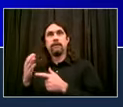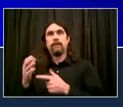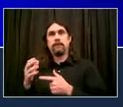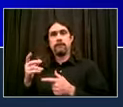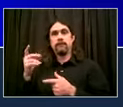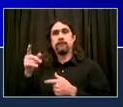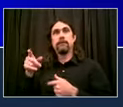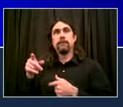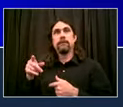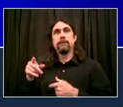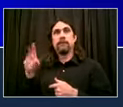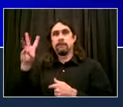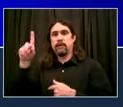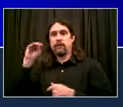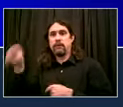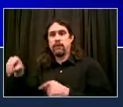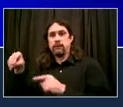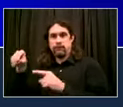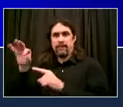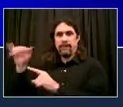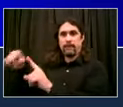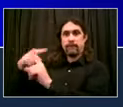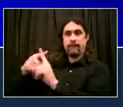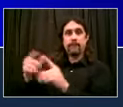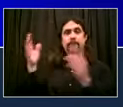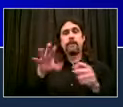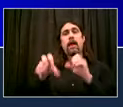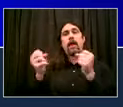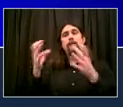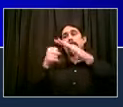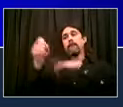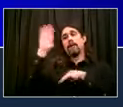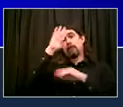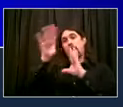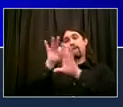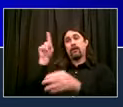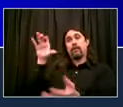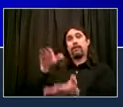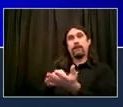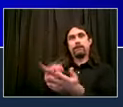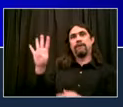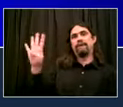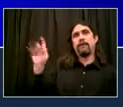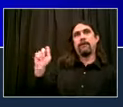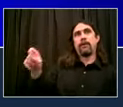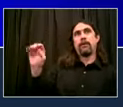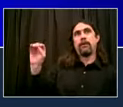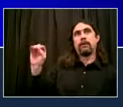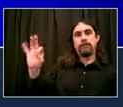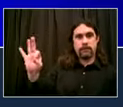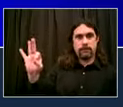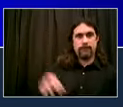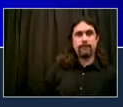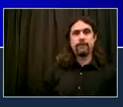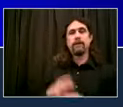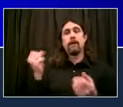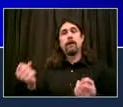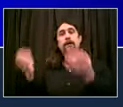61.28% and hospitalization rate 4.09 per 100,000. Number two, new reported cases on a 7-day average,